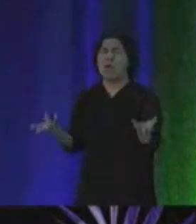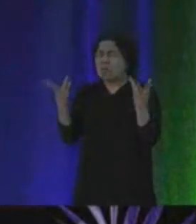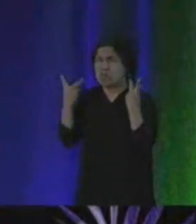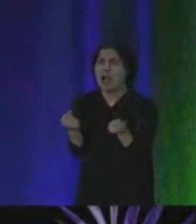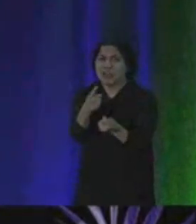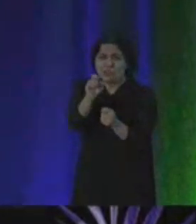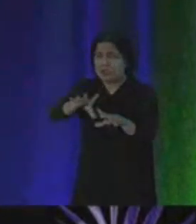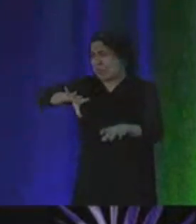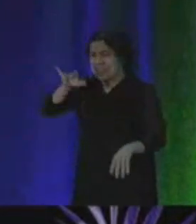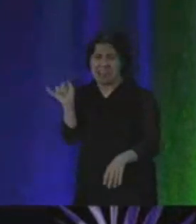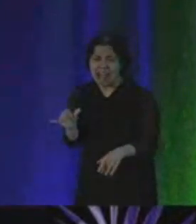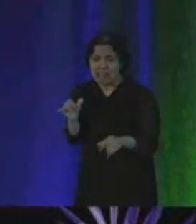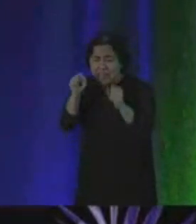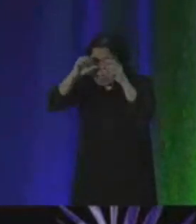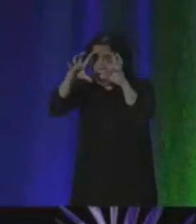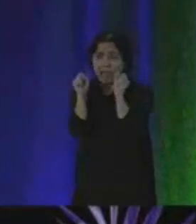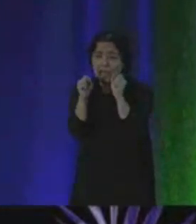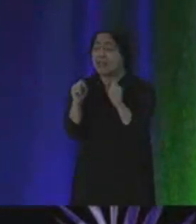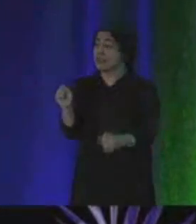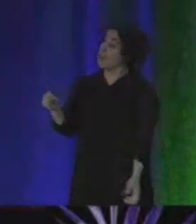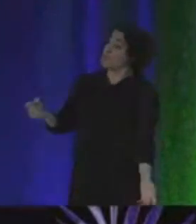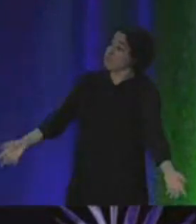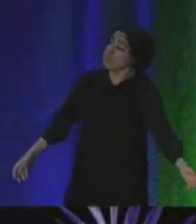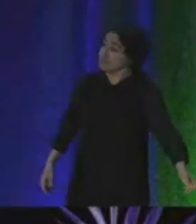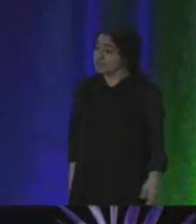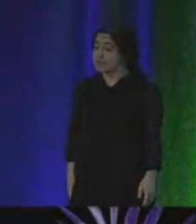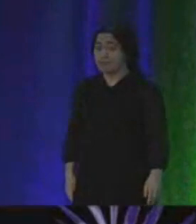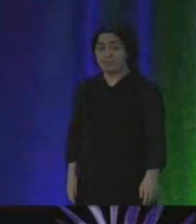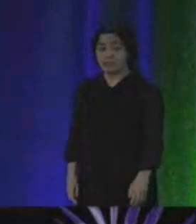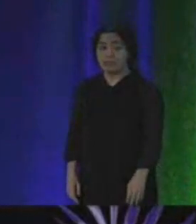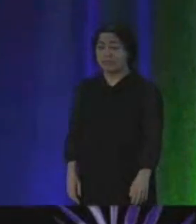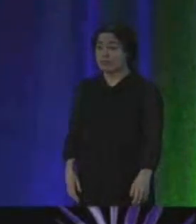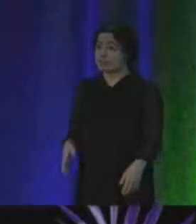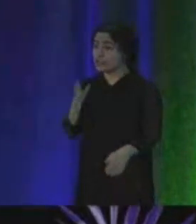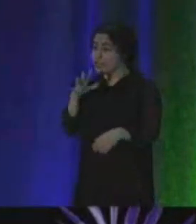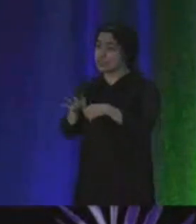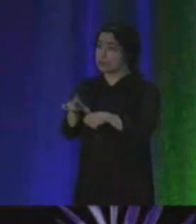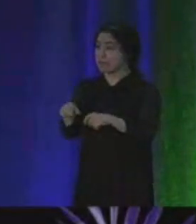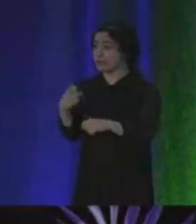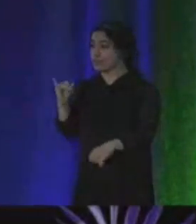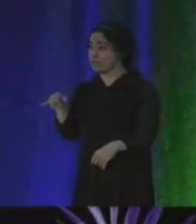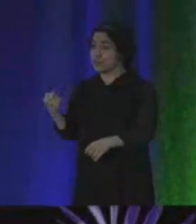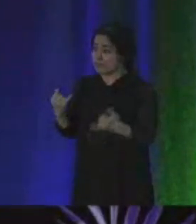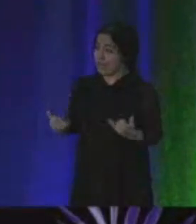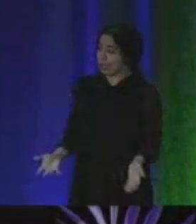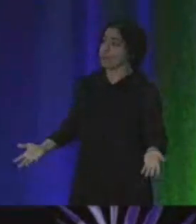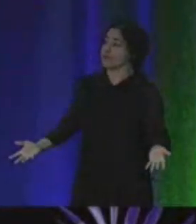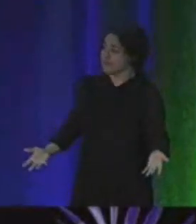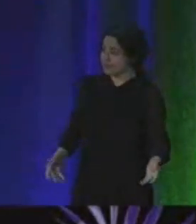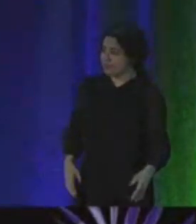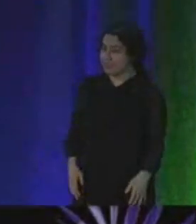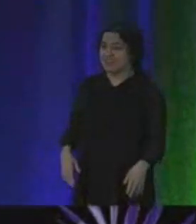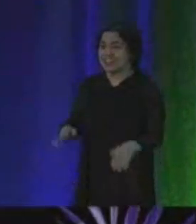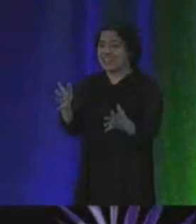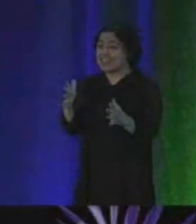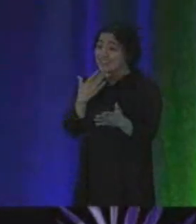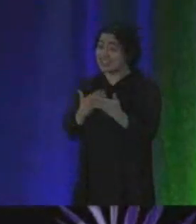that?" I'm like, "Yeah. You talk shit about JavaScript now." But it's quite